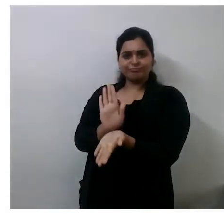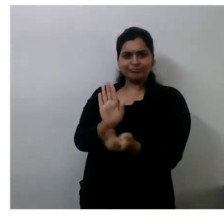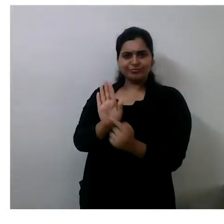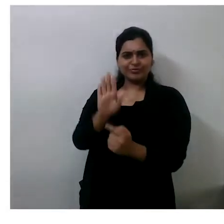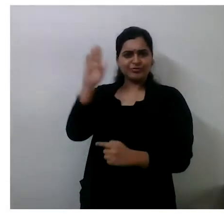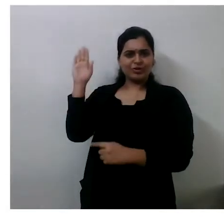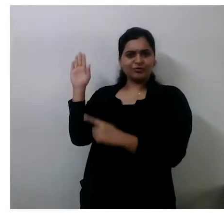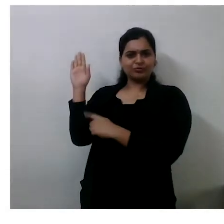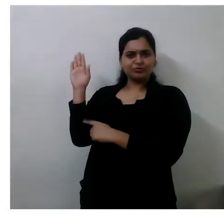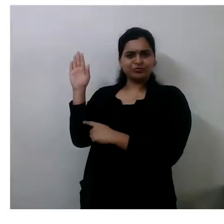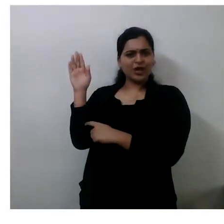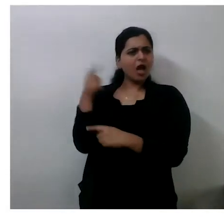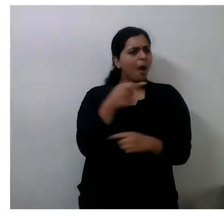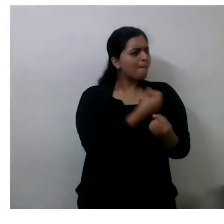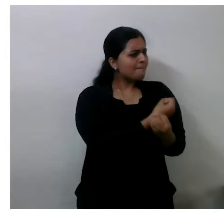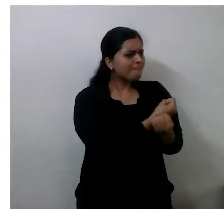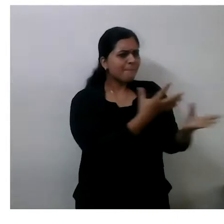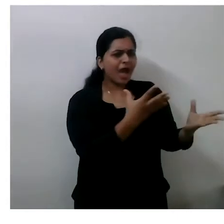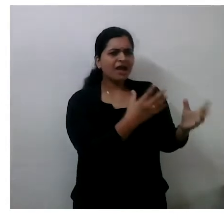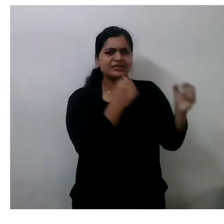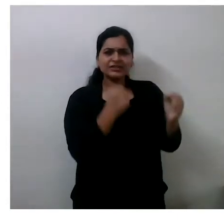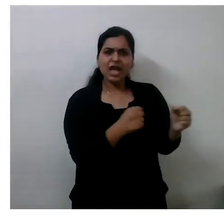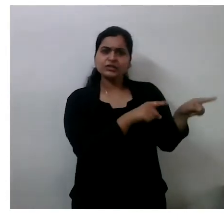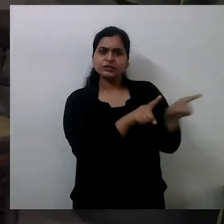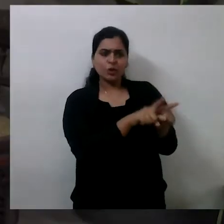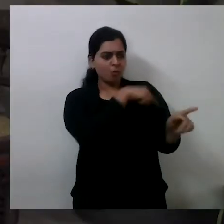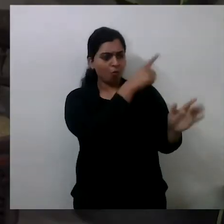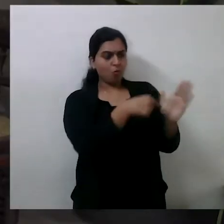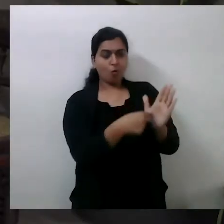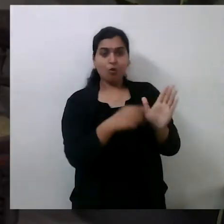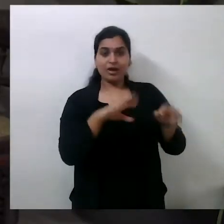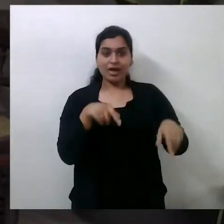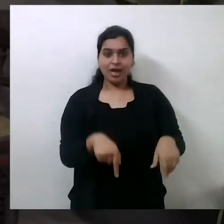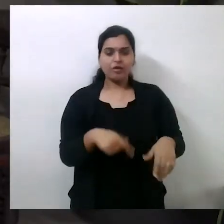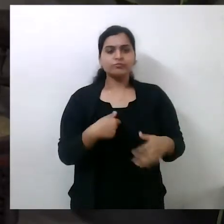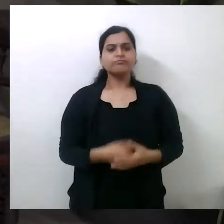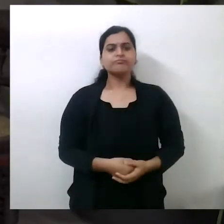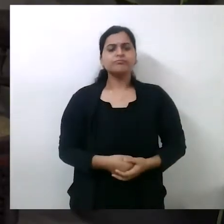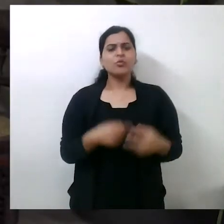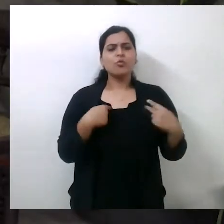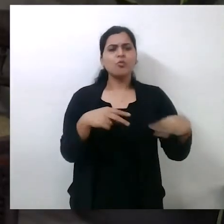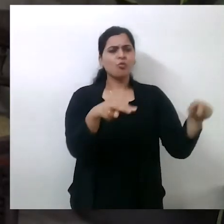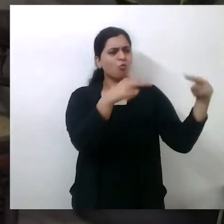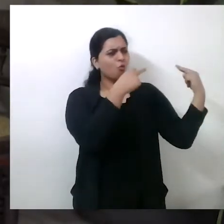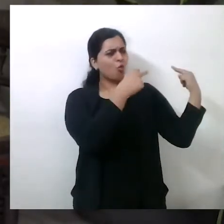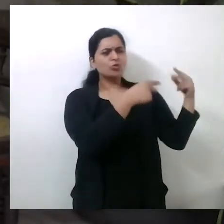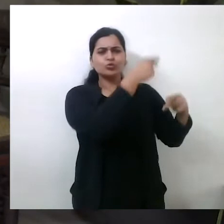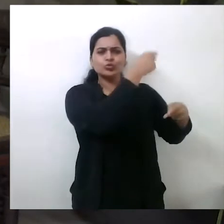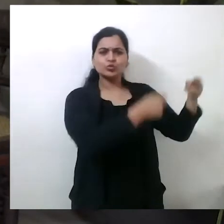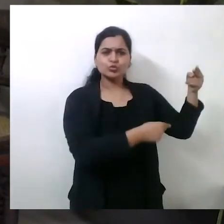here, and you'll see it across chairs at that time, which were, if you think about the throne, that is something that we've all seen. If you look